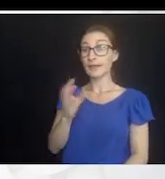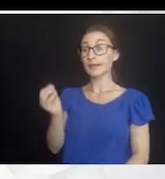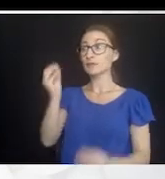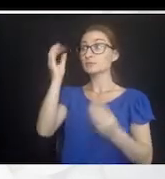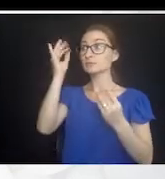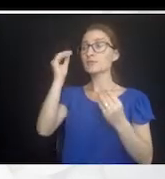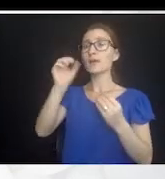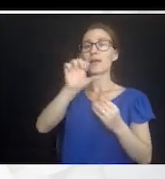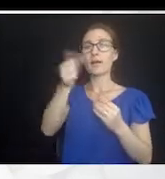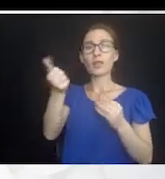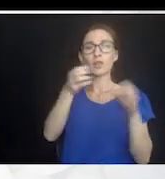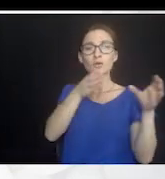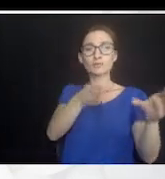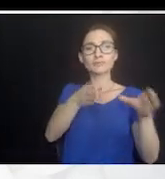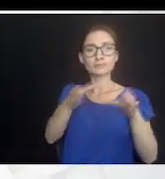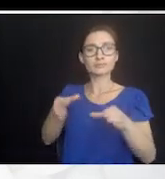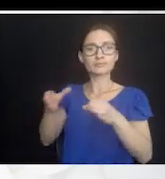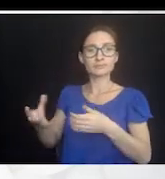thinking and